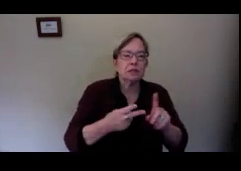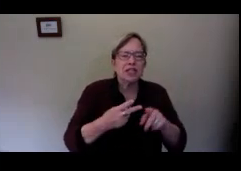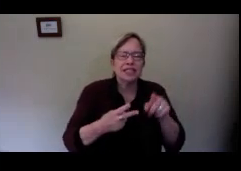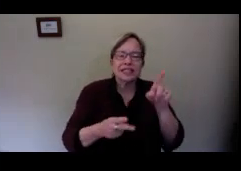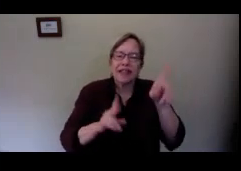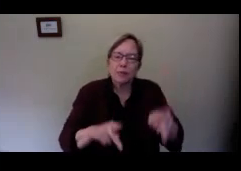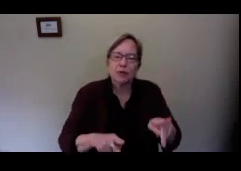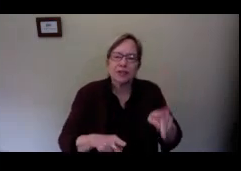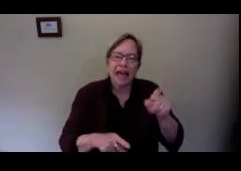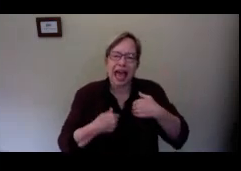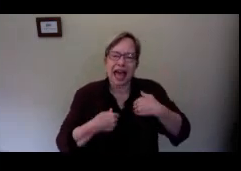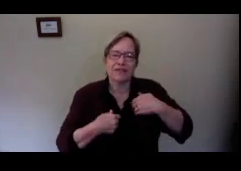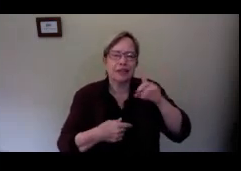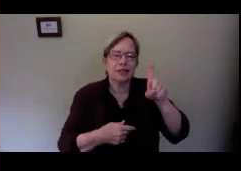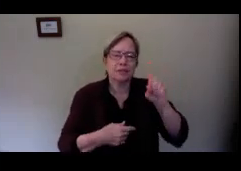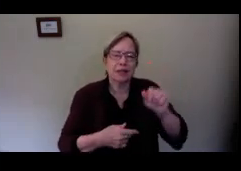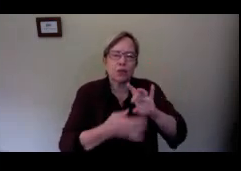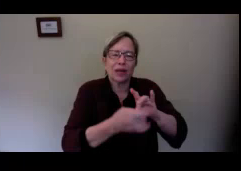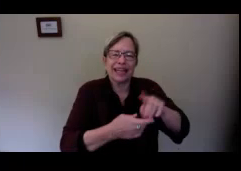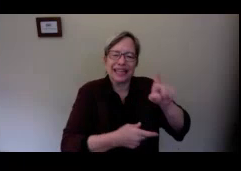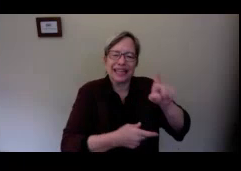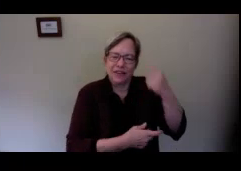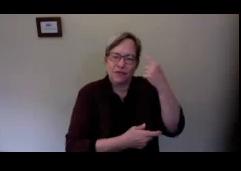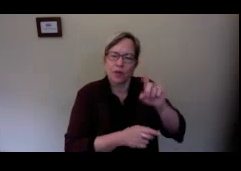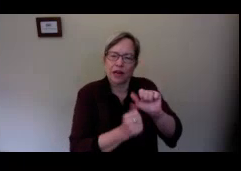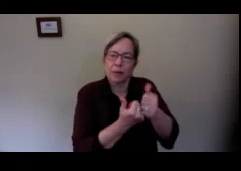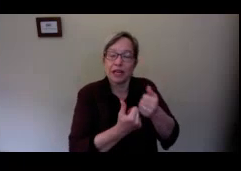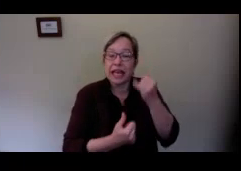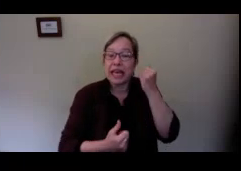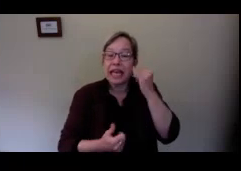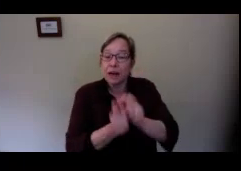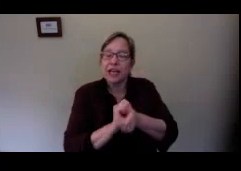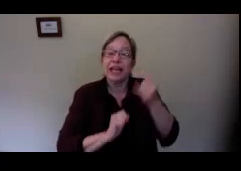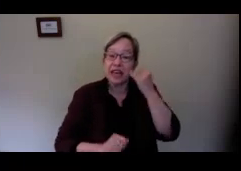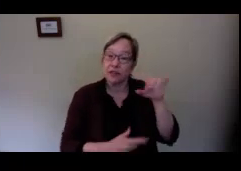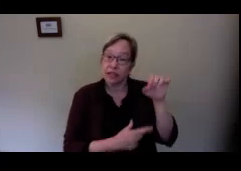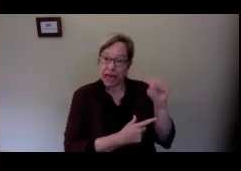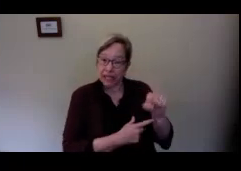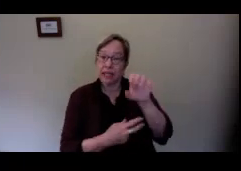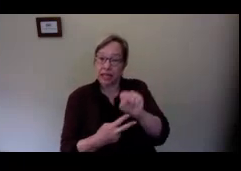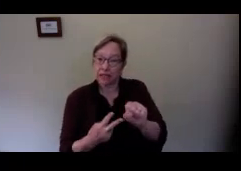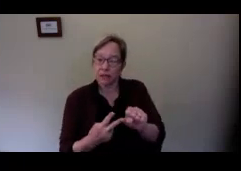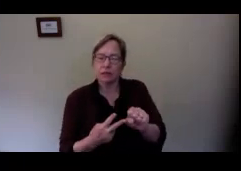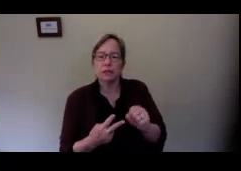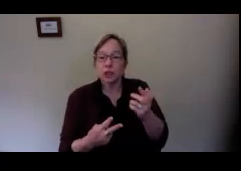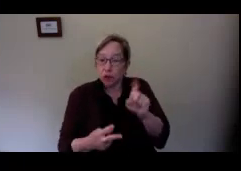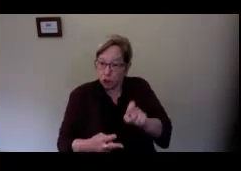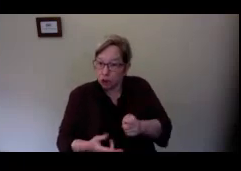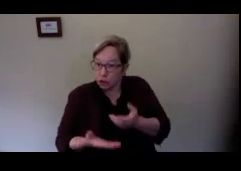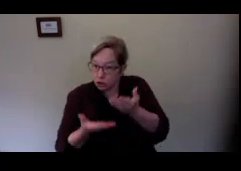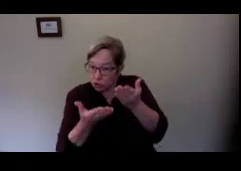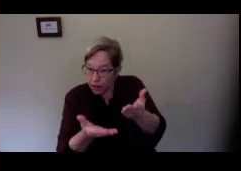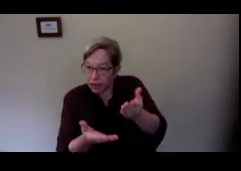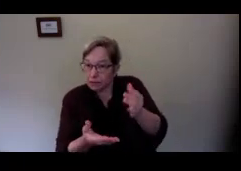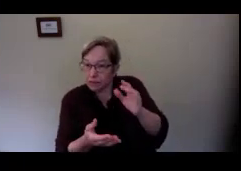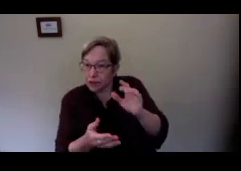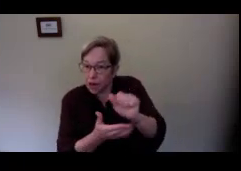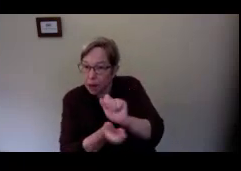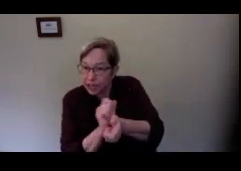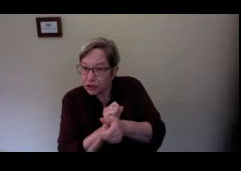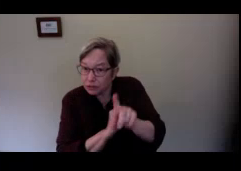accommodation? So if the answers to both of these are yes, what do you think? Should they grant the accommodation? Next